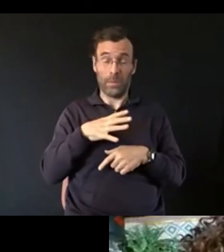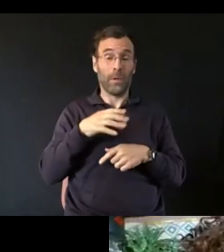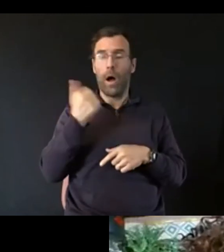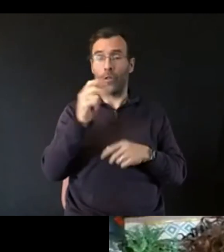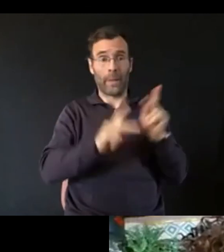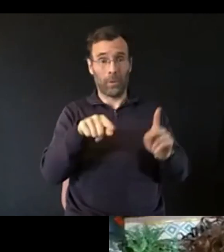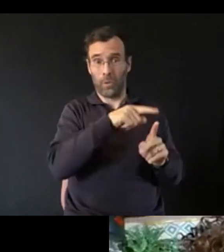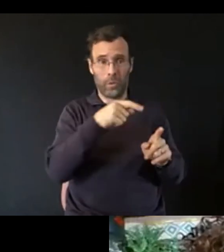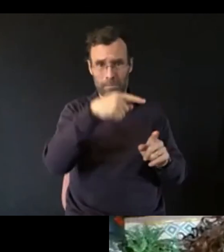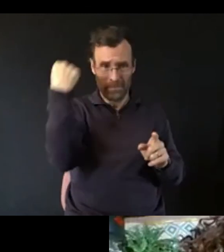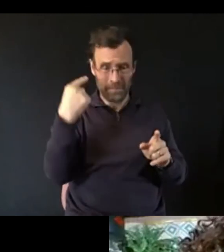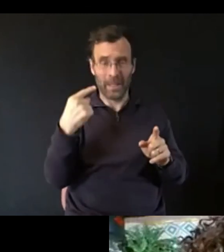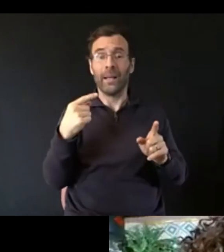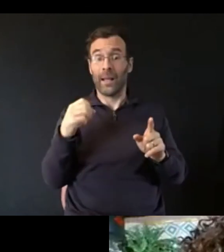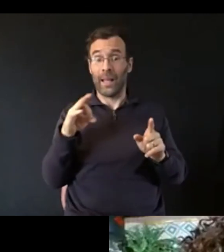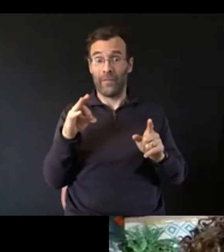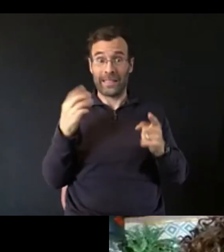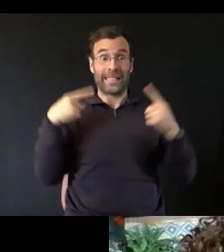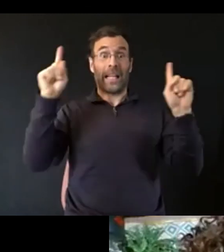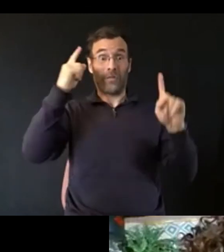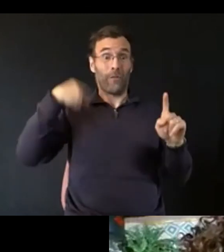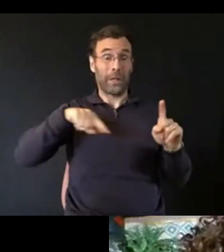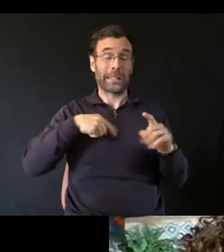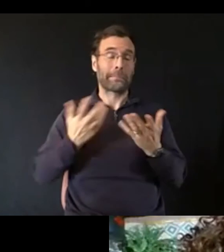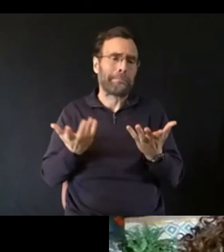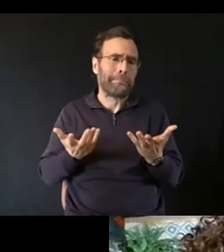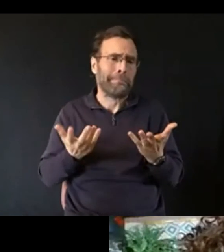people, if it's accessible for us. I'm